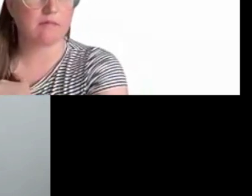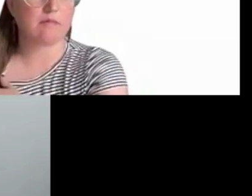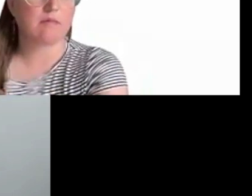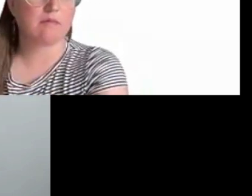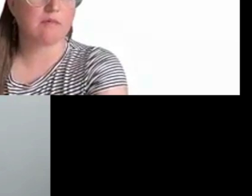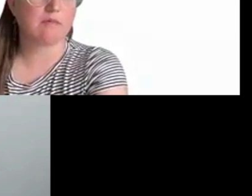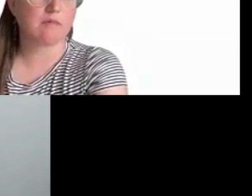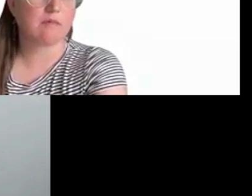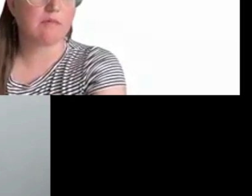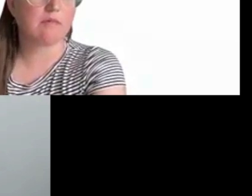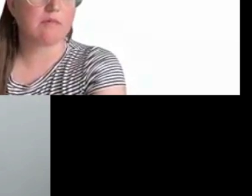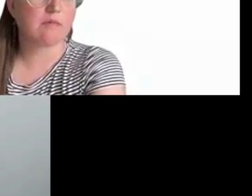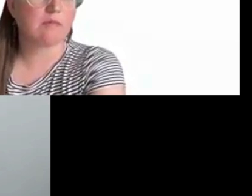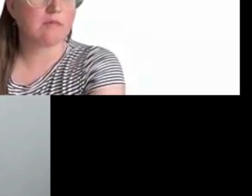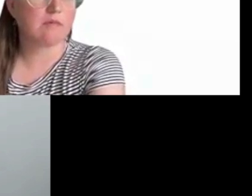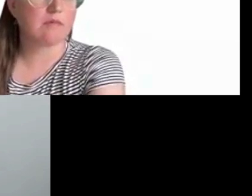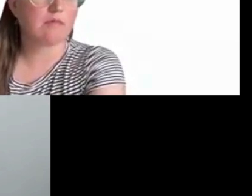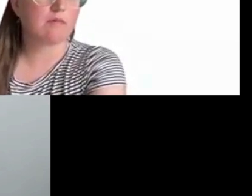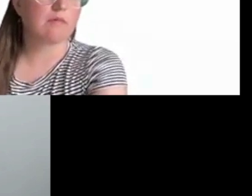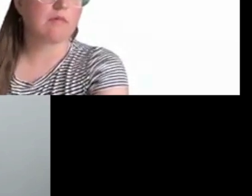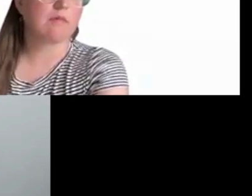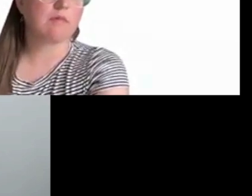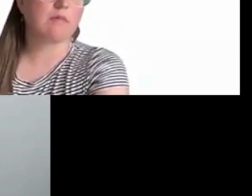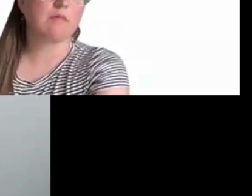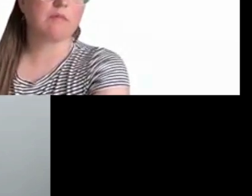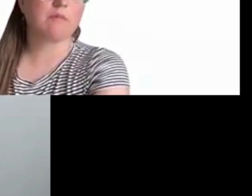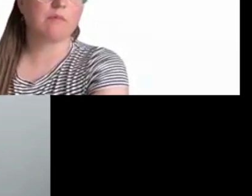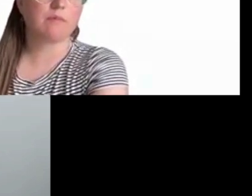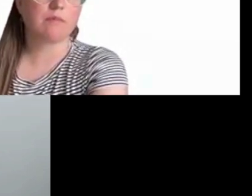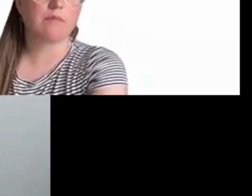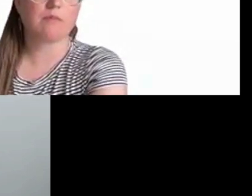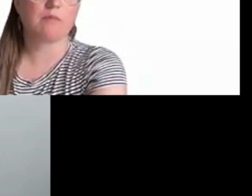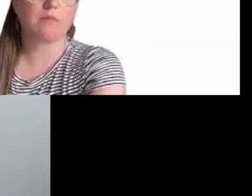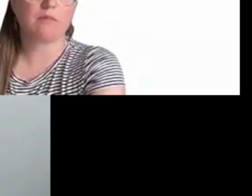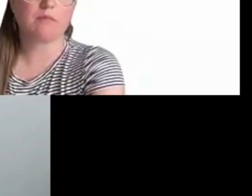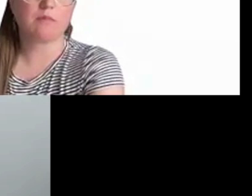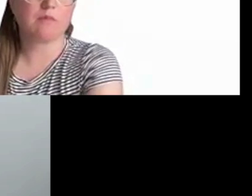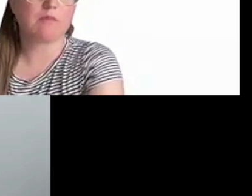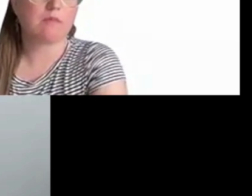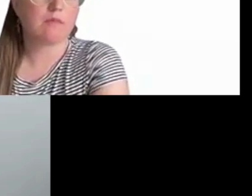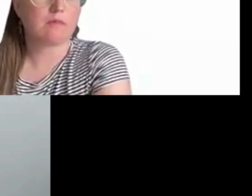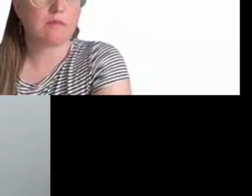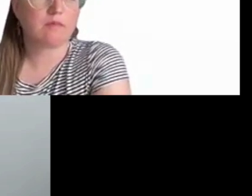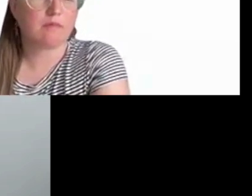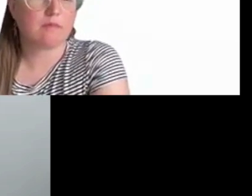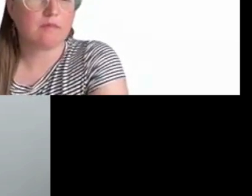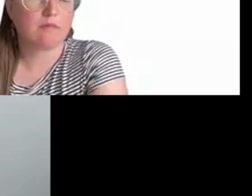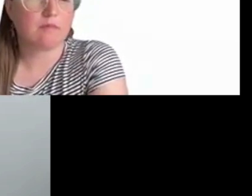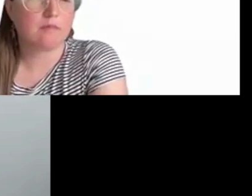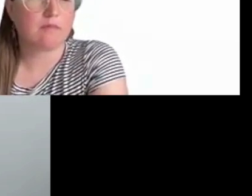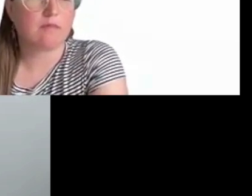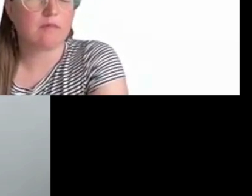utilize more and more. And OFSN in Oregon was honored in 2015 to get to be part of that national